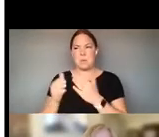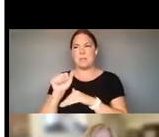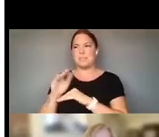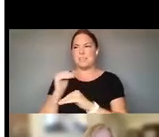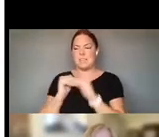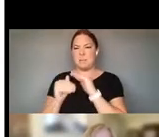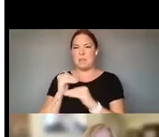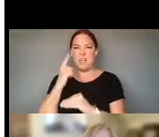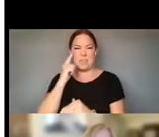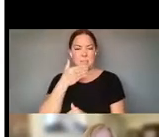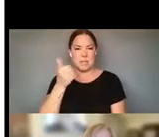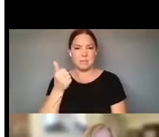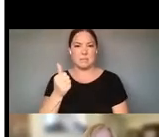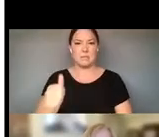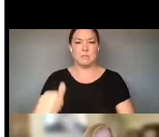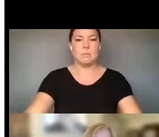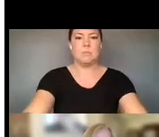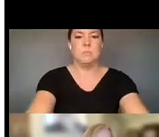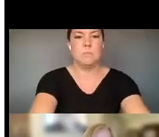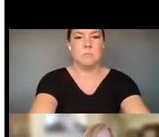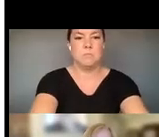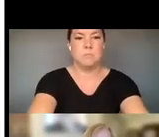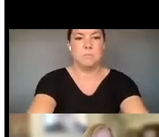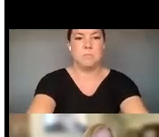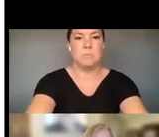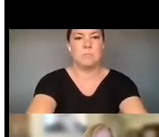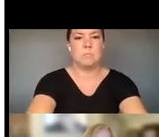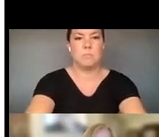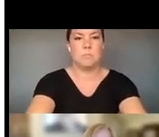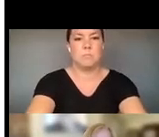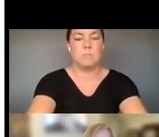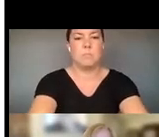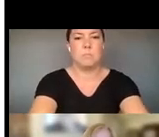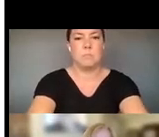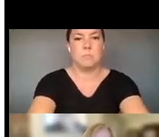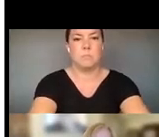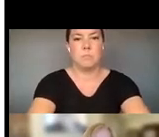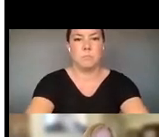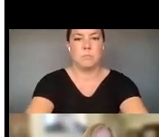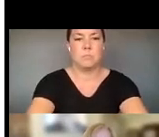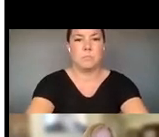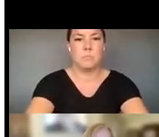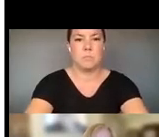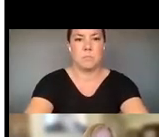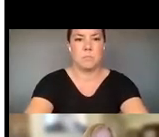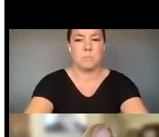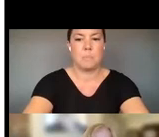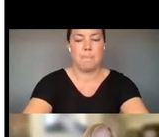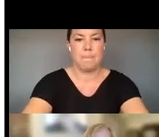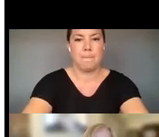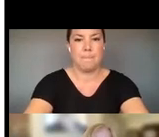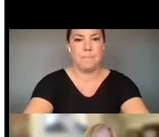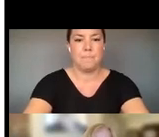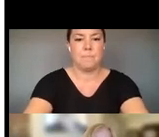um, with your particular situation. Um, so we can give you better advice. Okay. Now